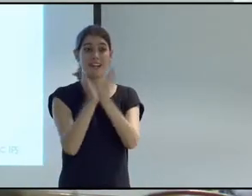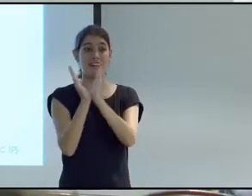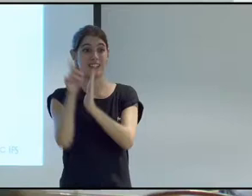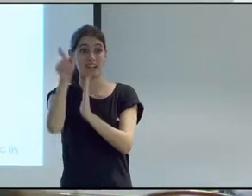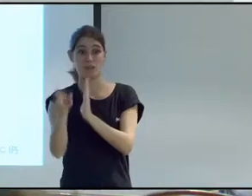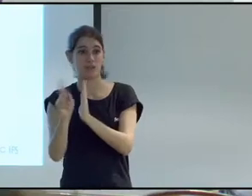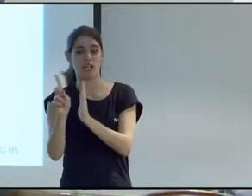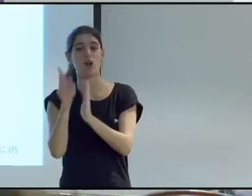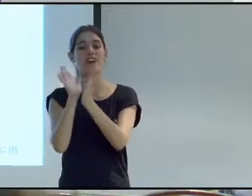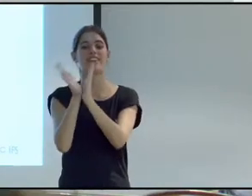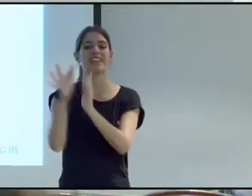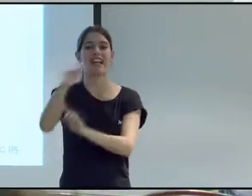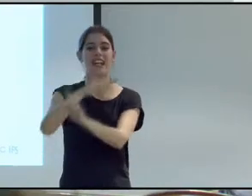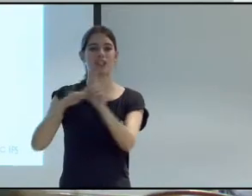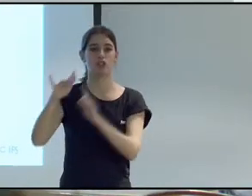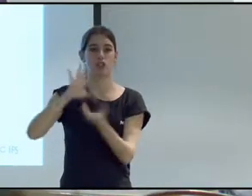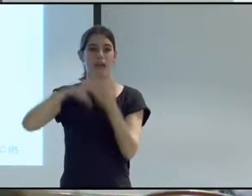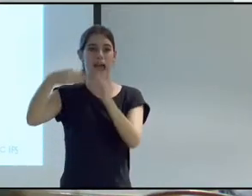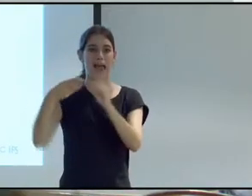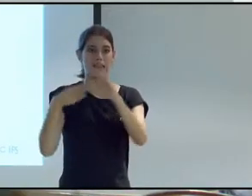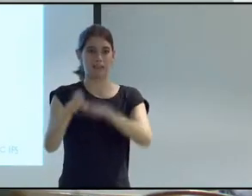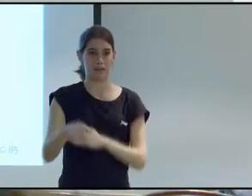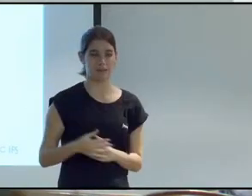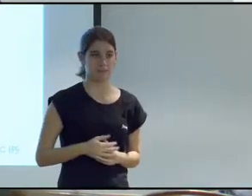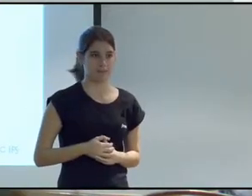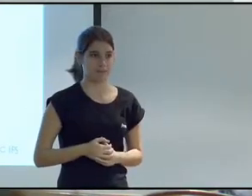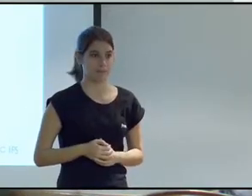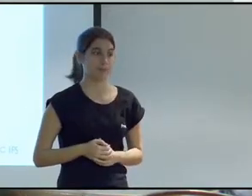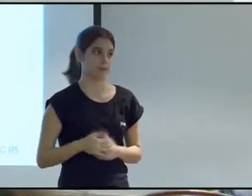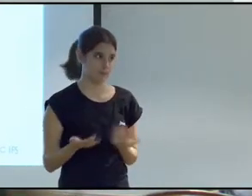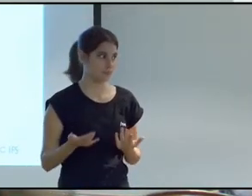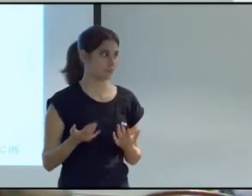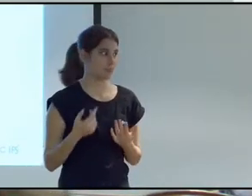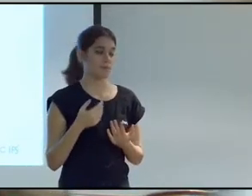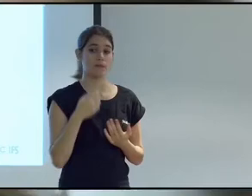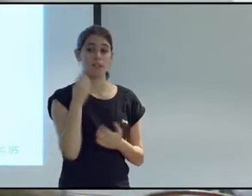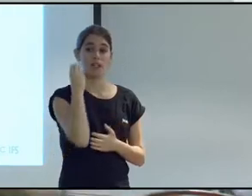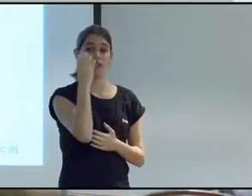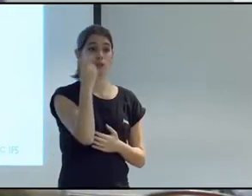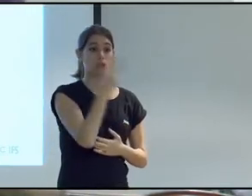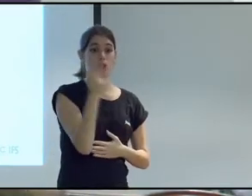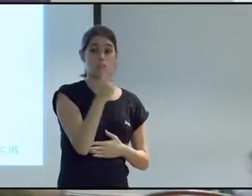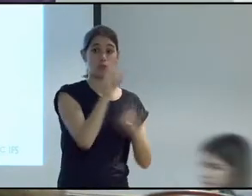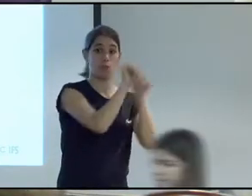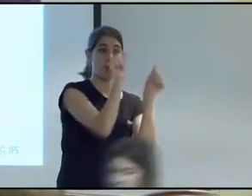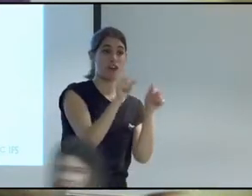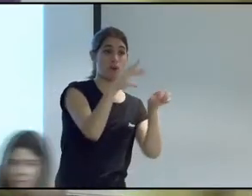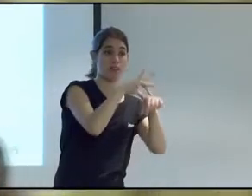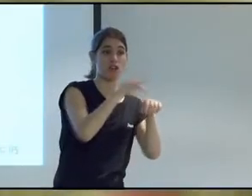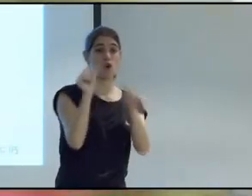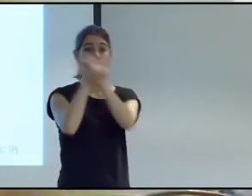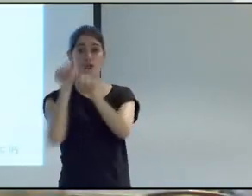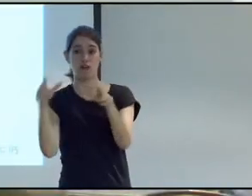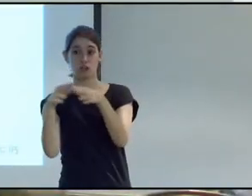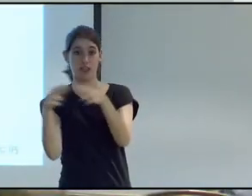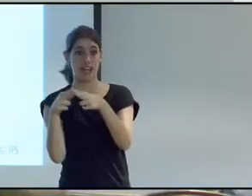Well, what we need to do is rehabilitate the surroundings more so than the body. And we have the medical model